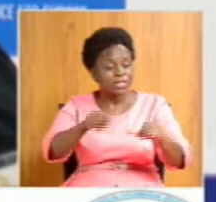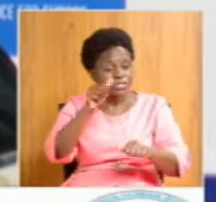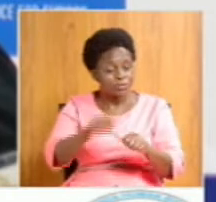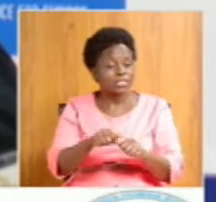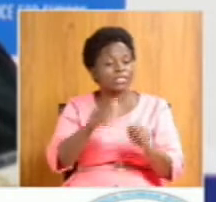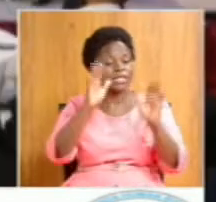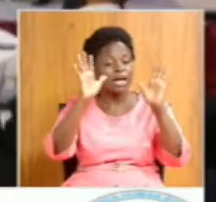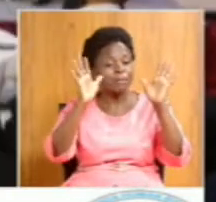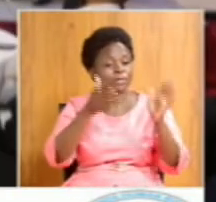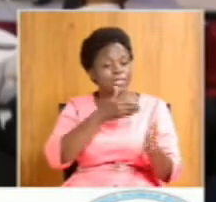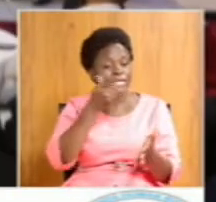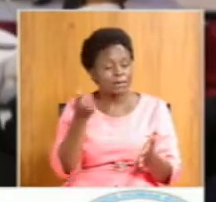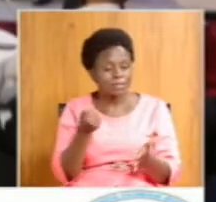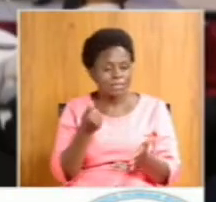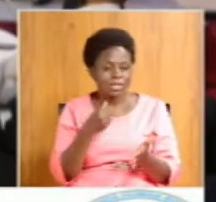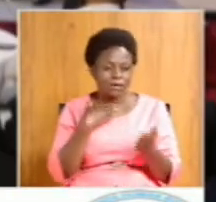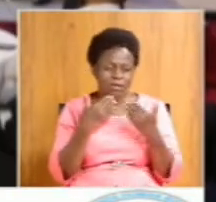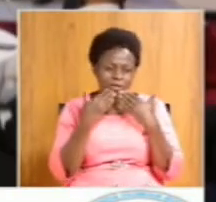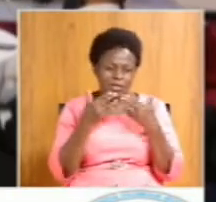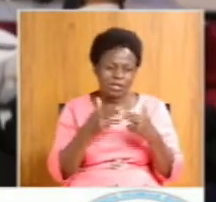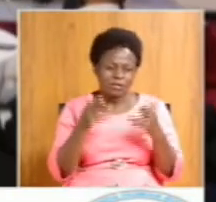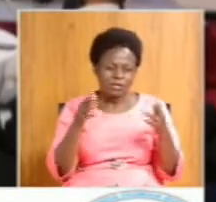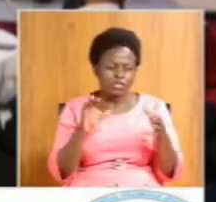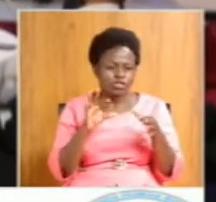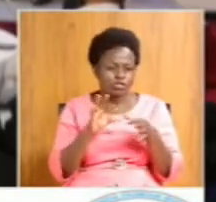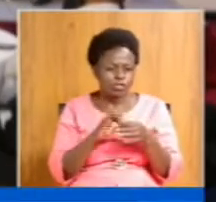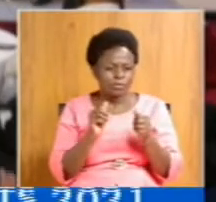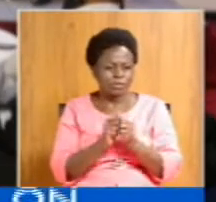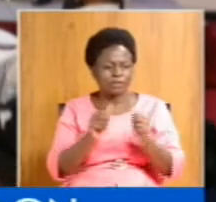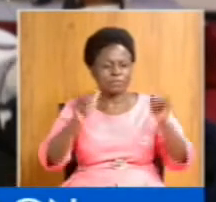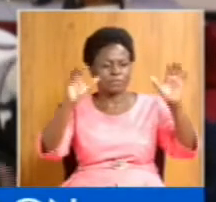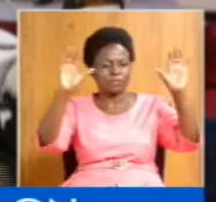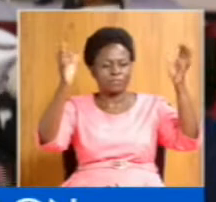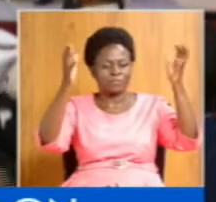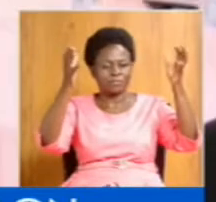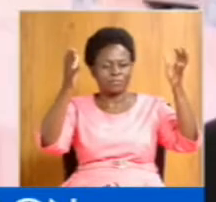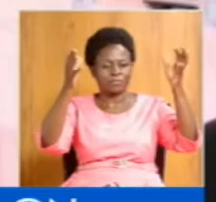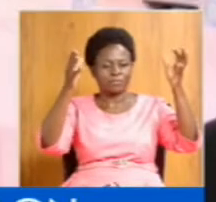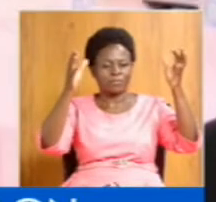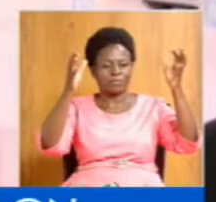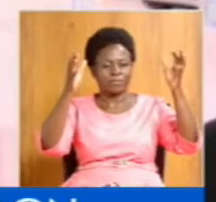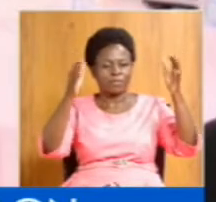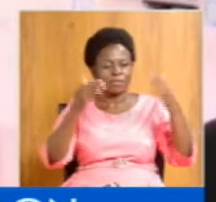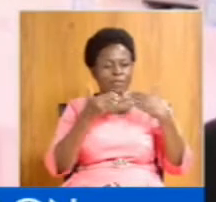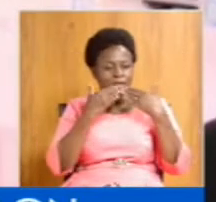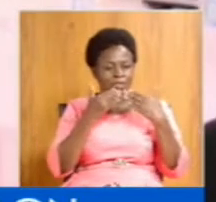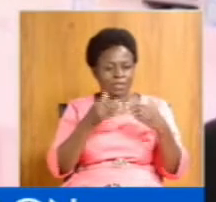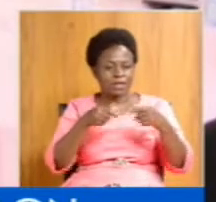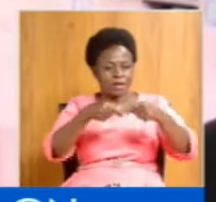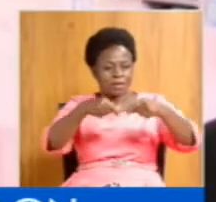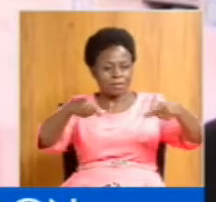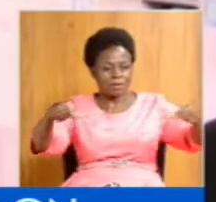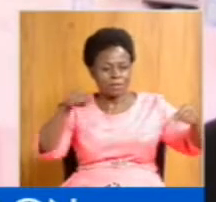appreciate best. I want to thank you so much. Please join me with a round of applause to thank our